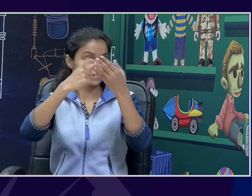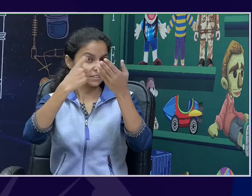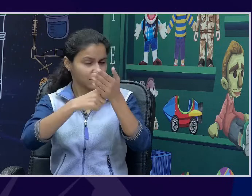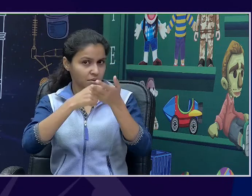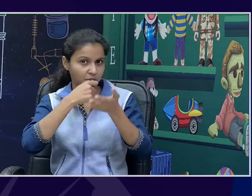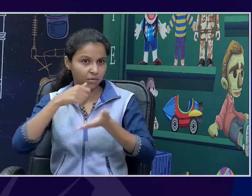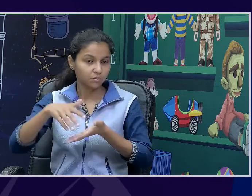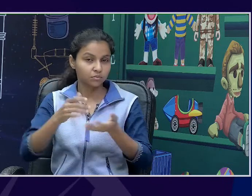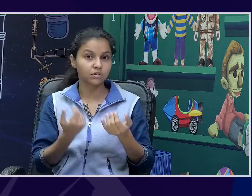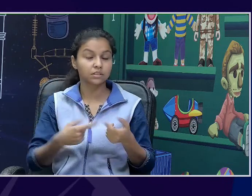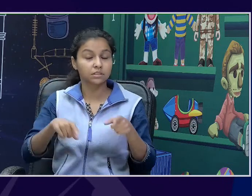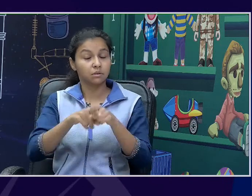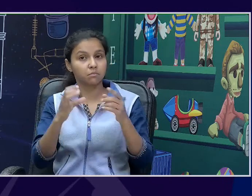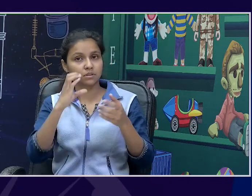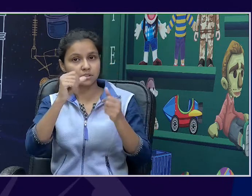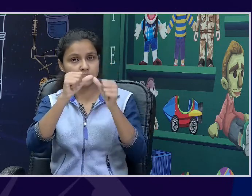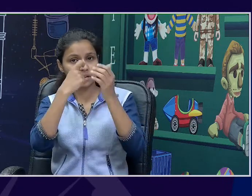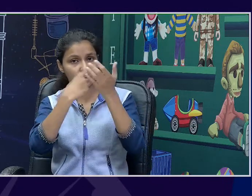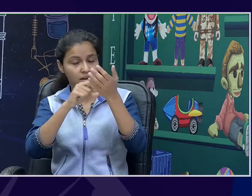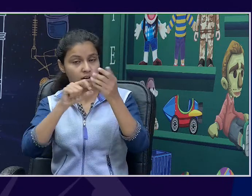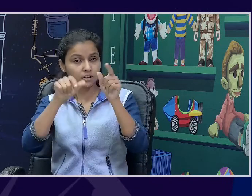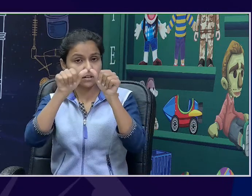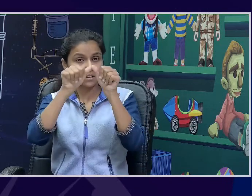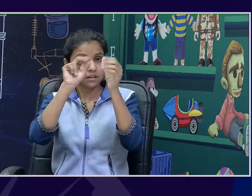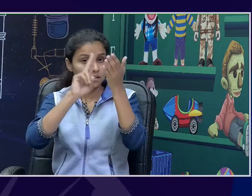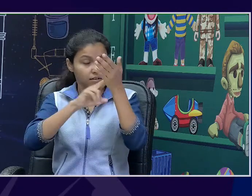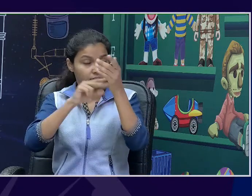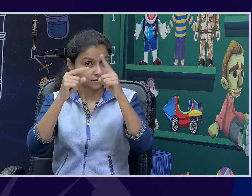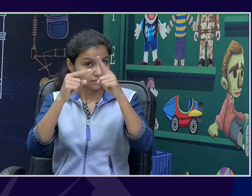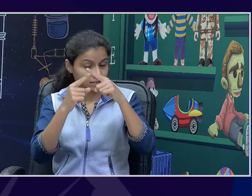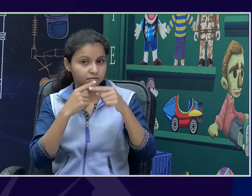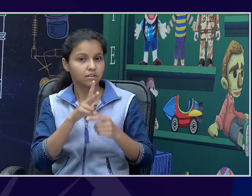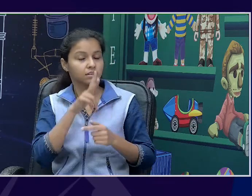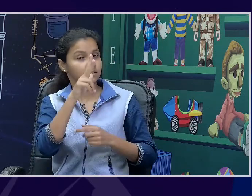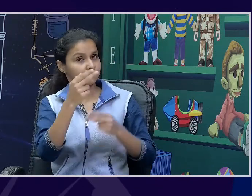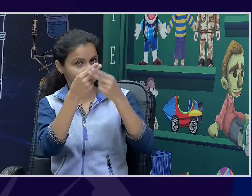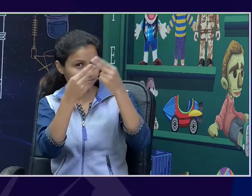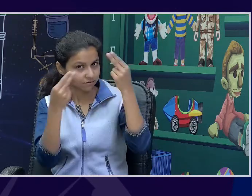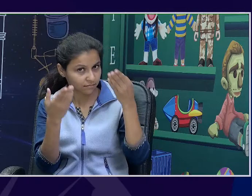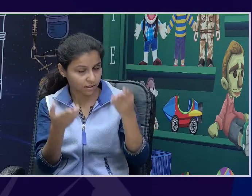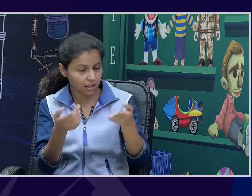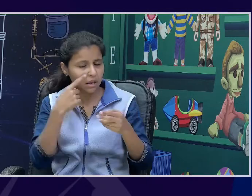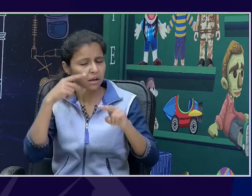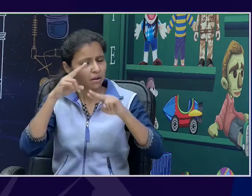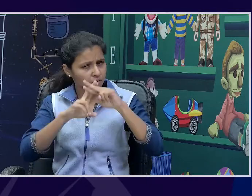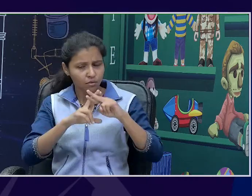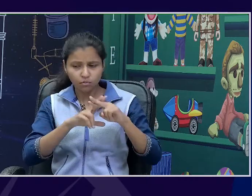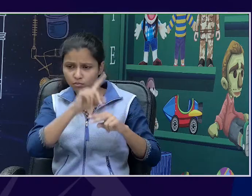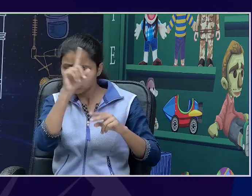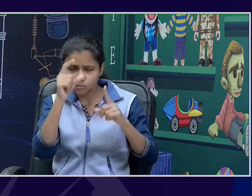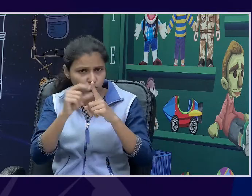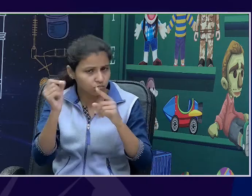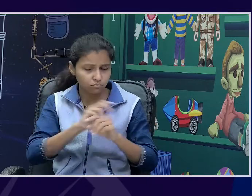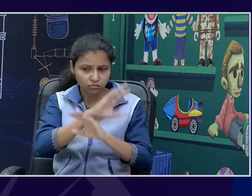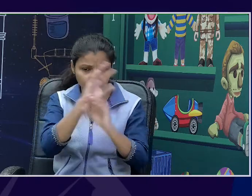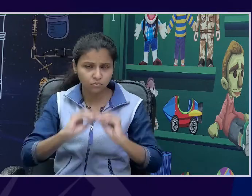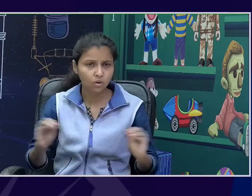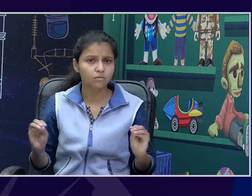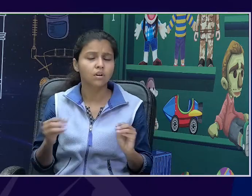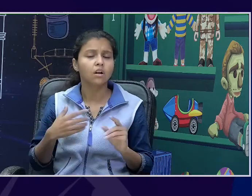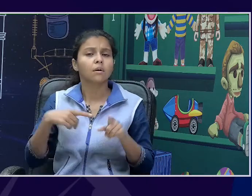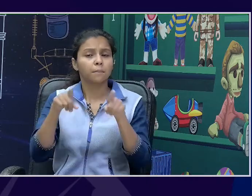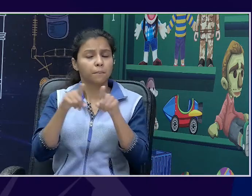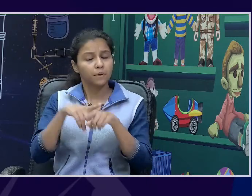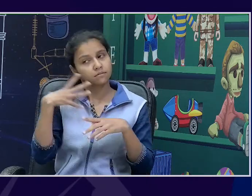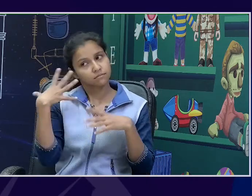swam across the currents also. So that is what the chapter is telling us about, that if we do not give up, there is nothing that